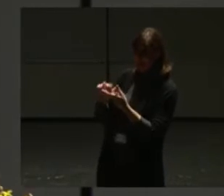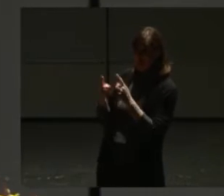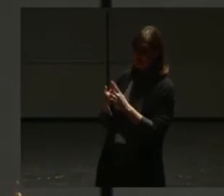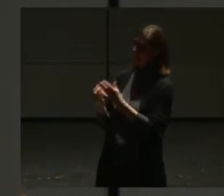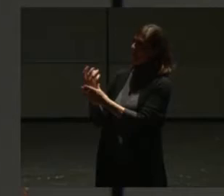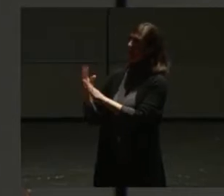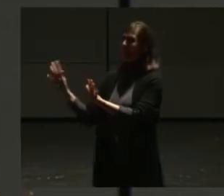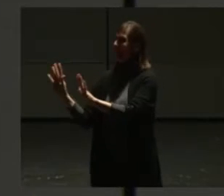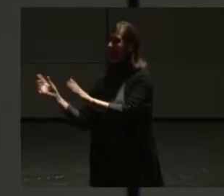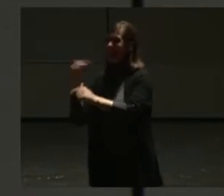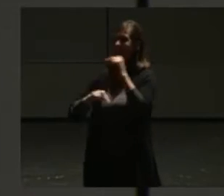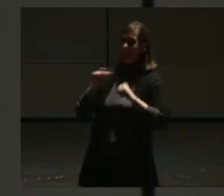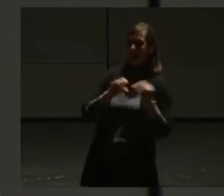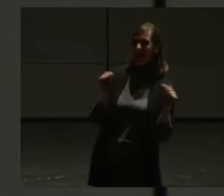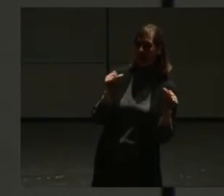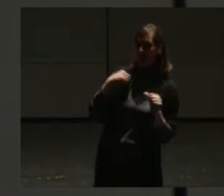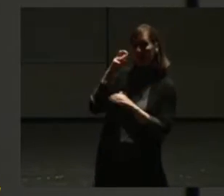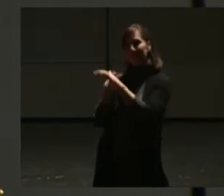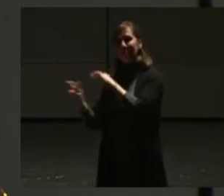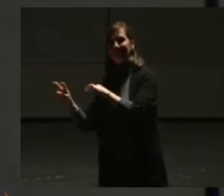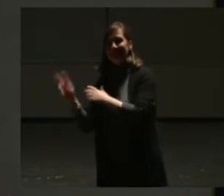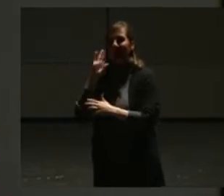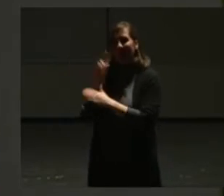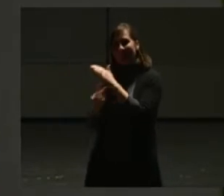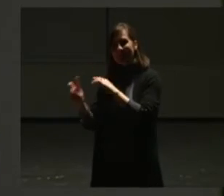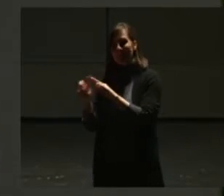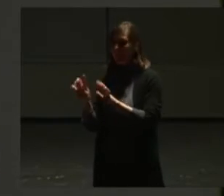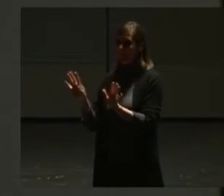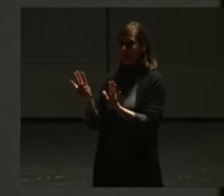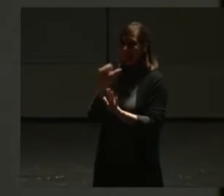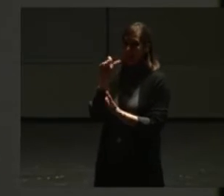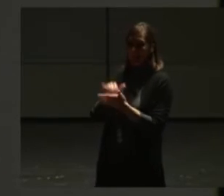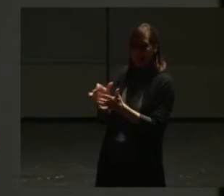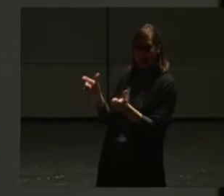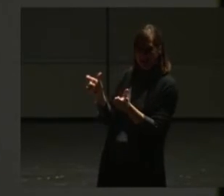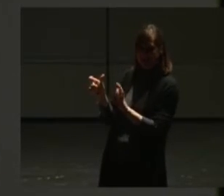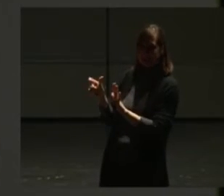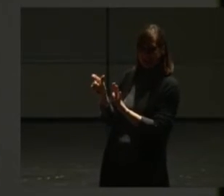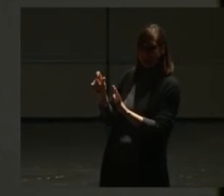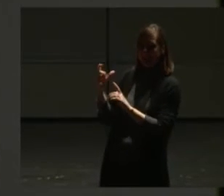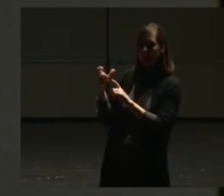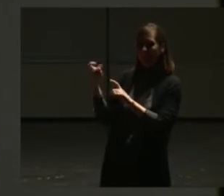here. I'm going to look ahead today, but not quite that fast, that quickly.